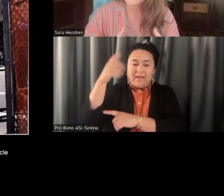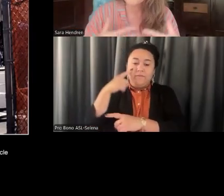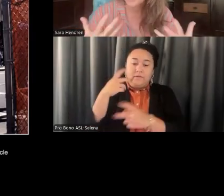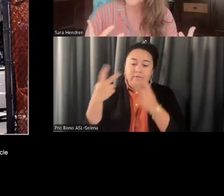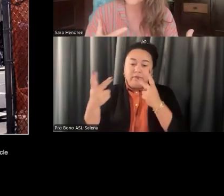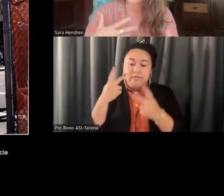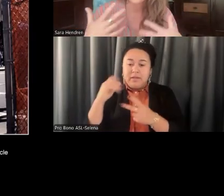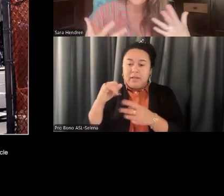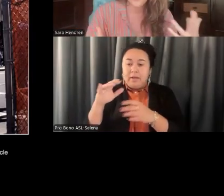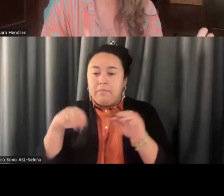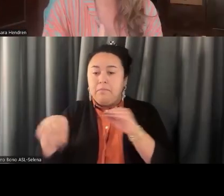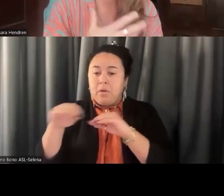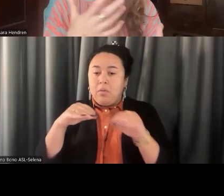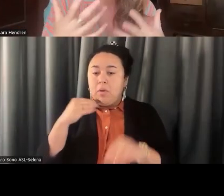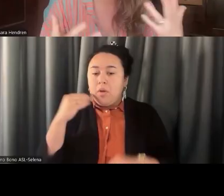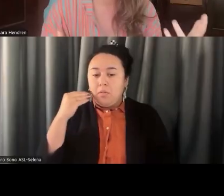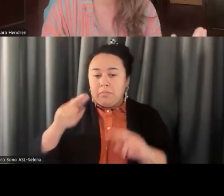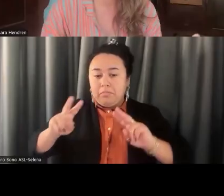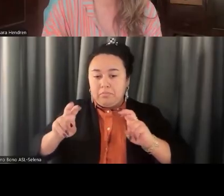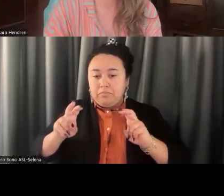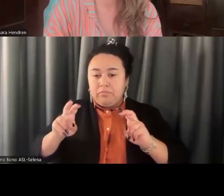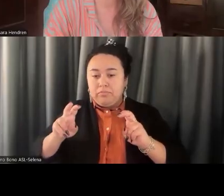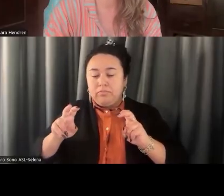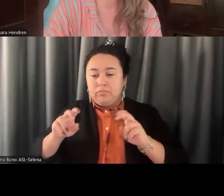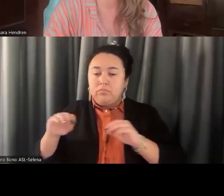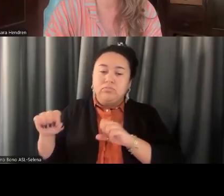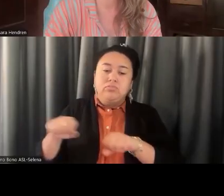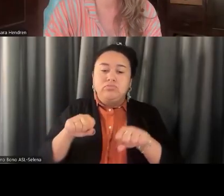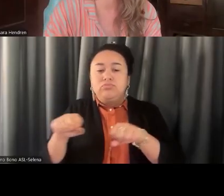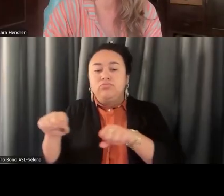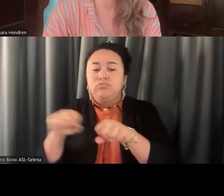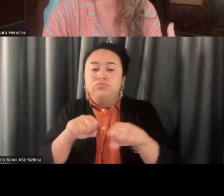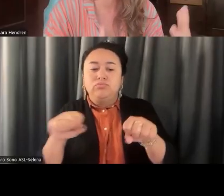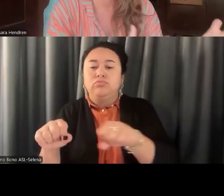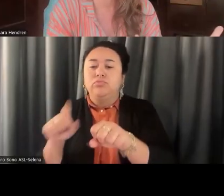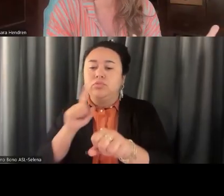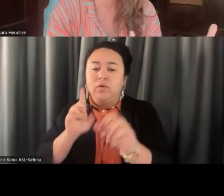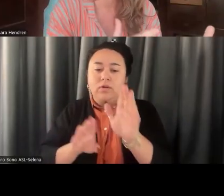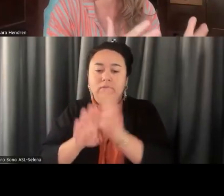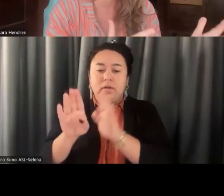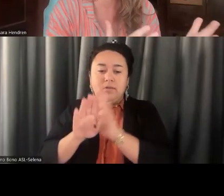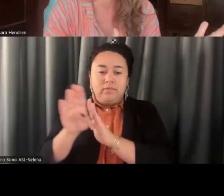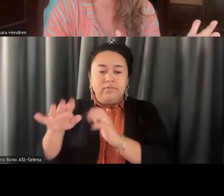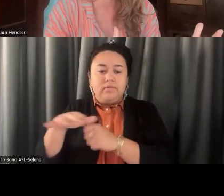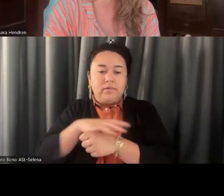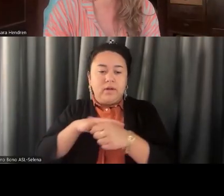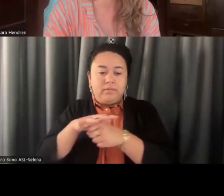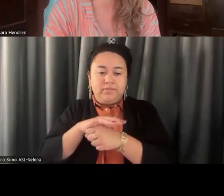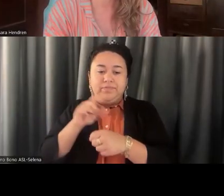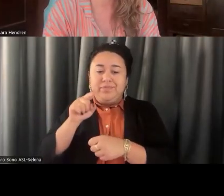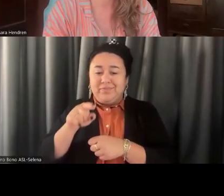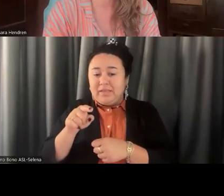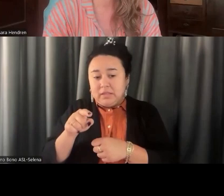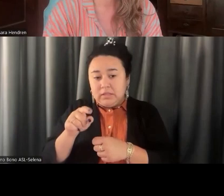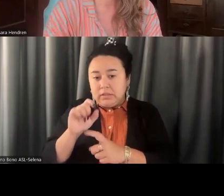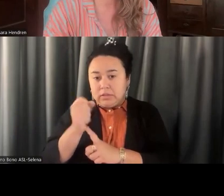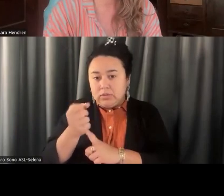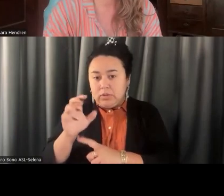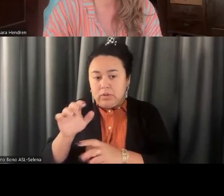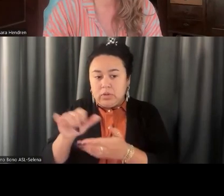of mobile home that could traverse the built environment, in this case in New York. And on the left, I've got a kind of industrial design